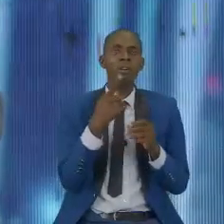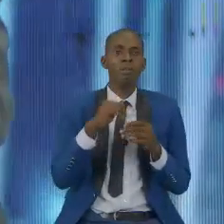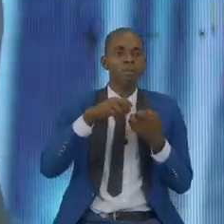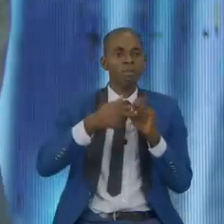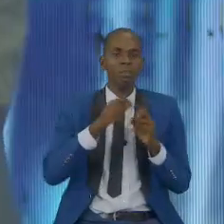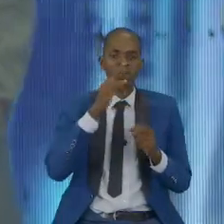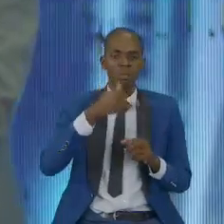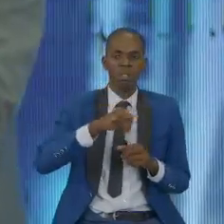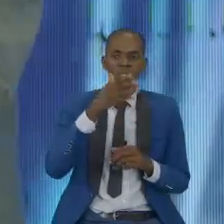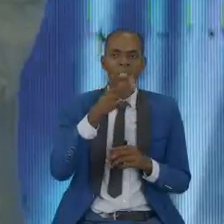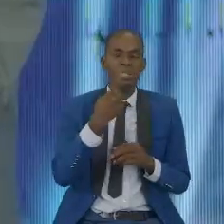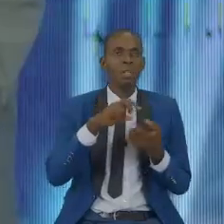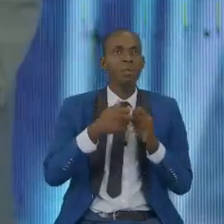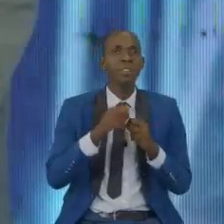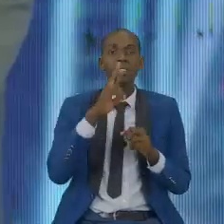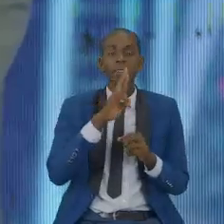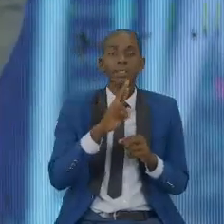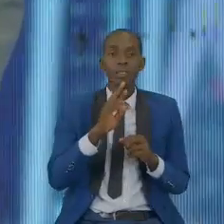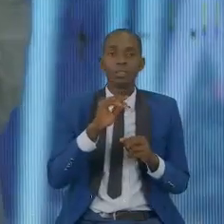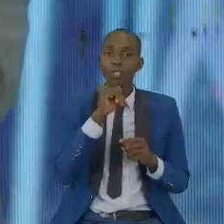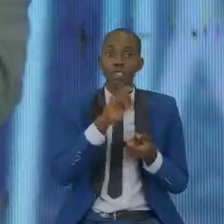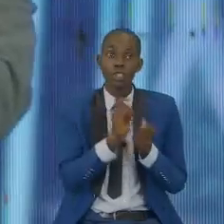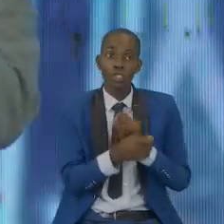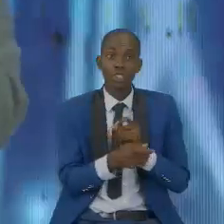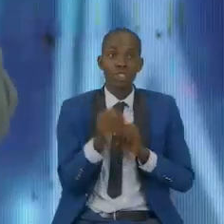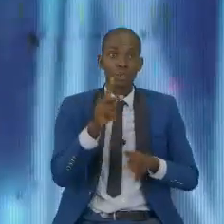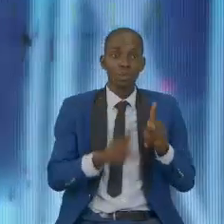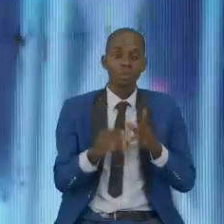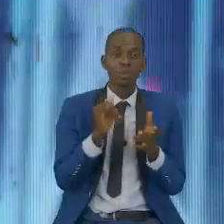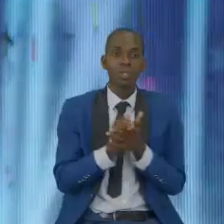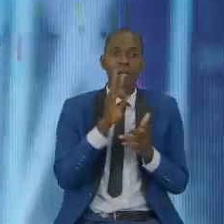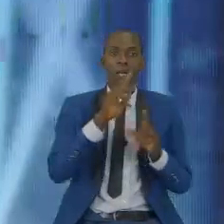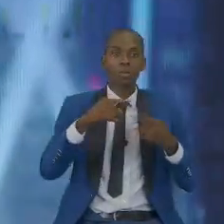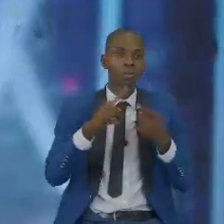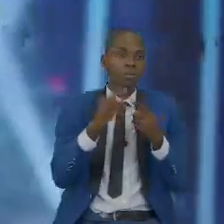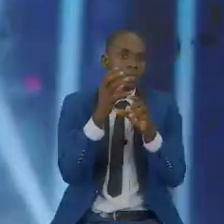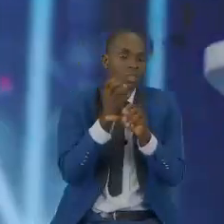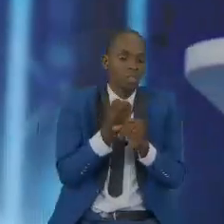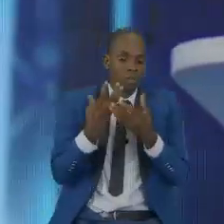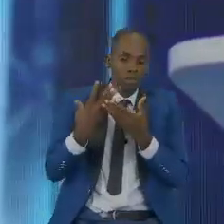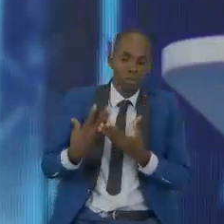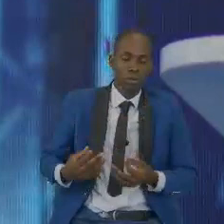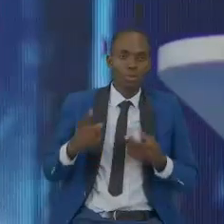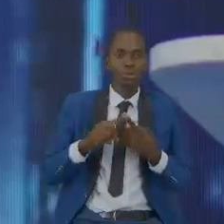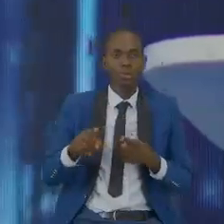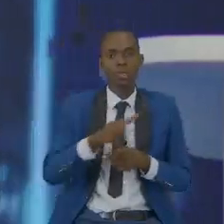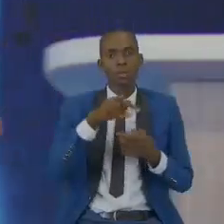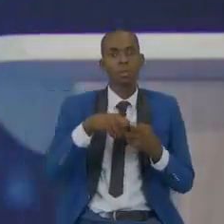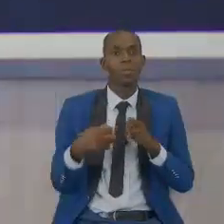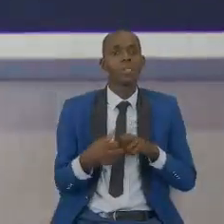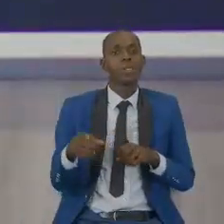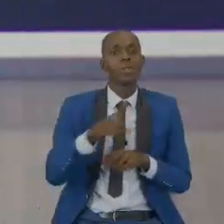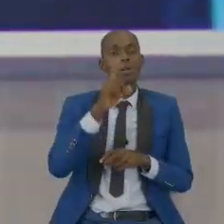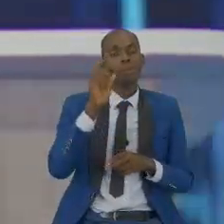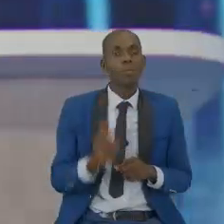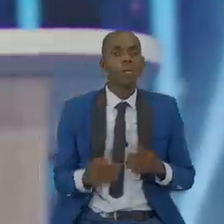there, the problems have not changed, the people who are going to receive a solution to their problem, they must